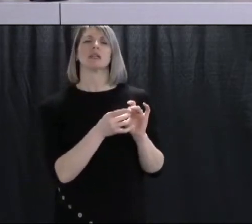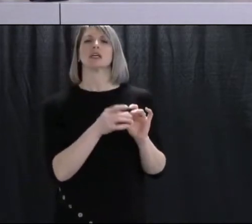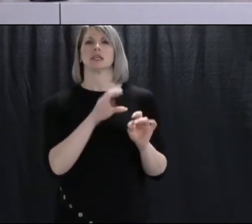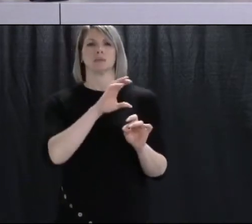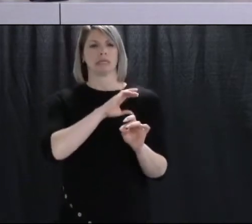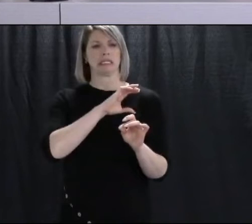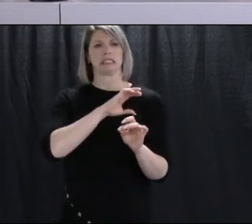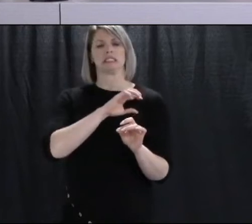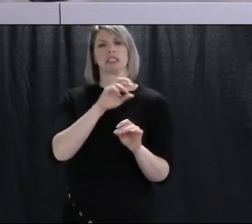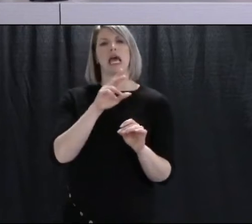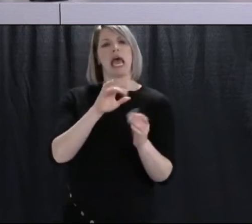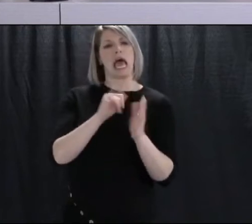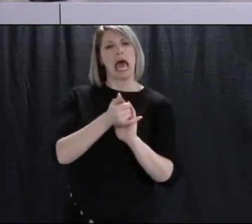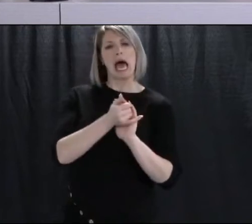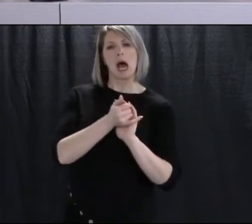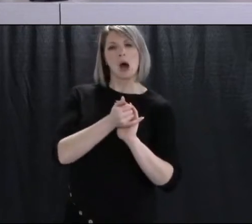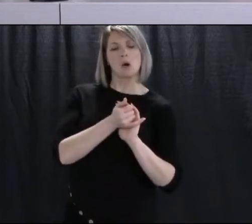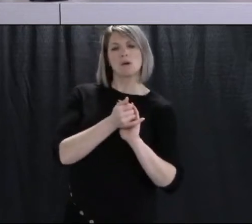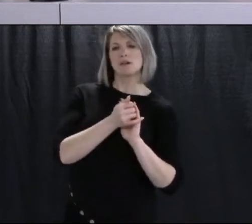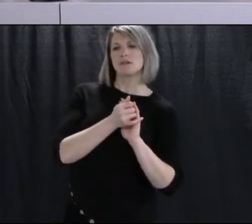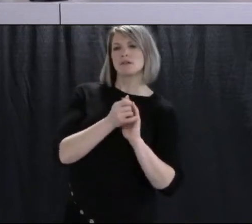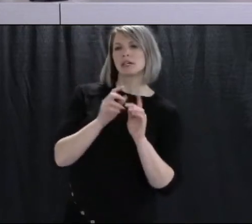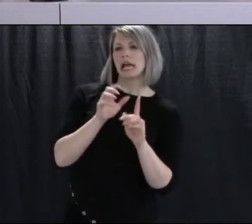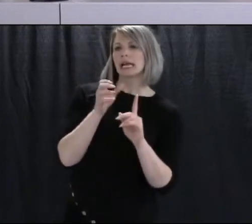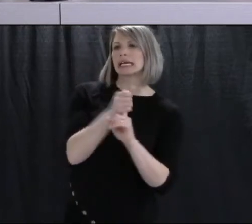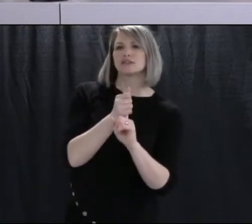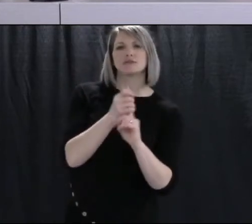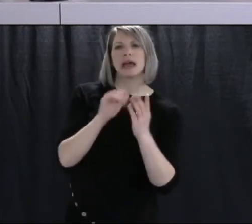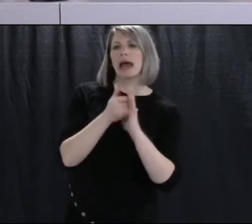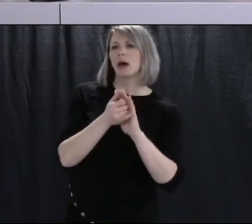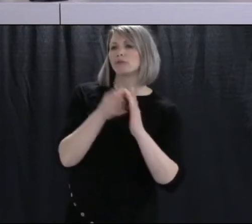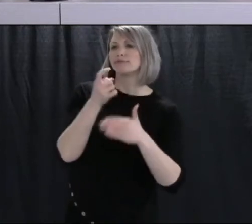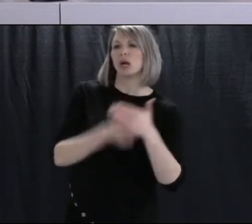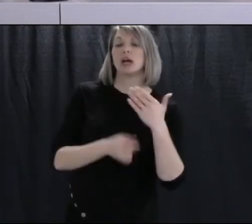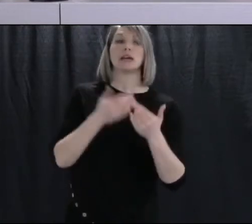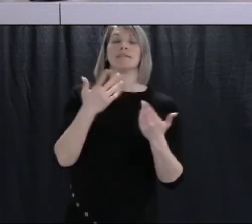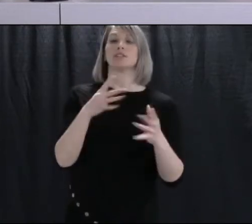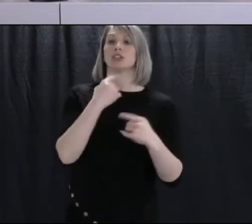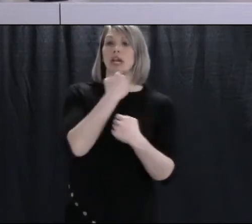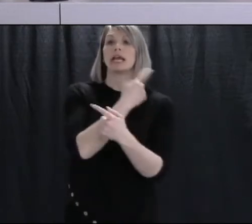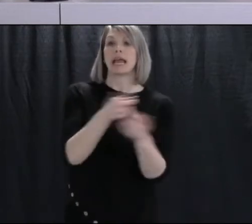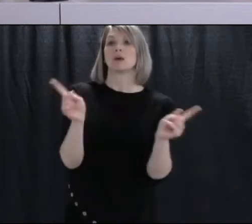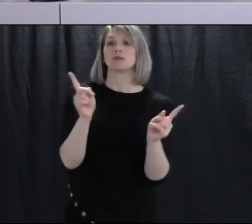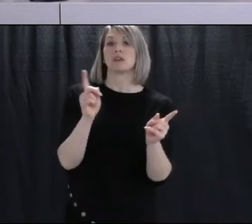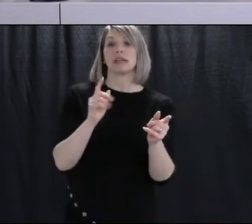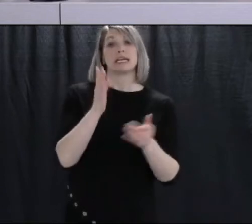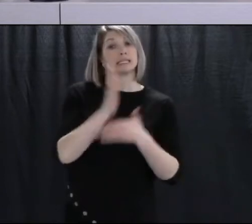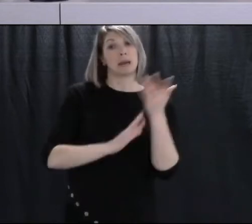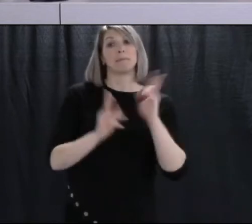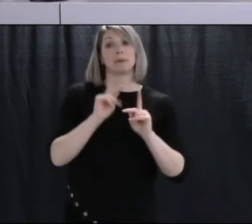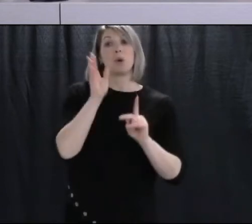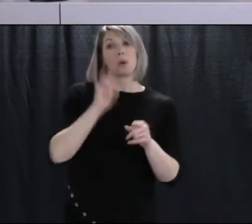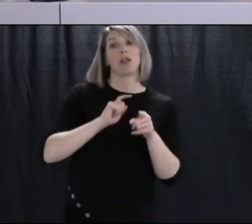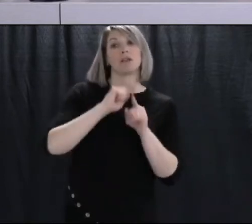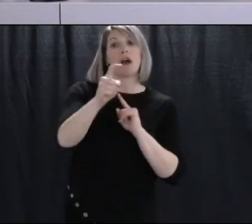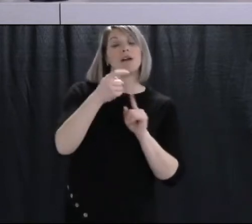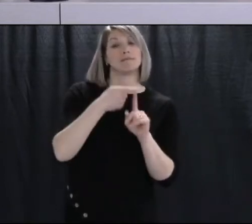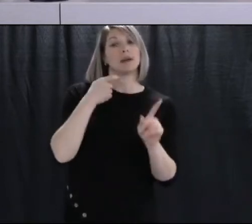health emergency orders. You mentioned today that some people will be getting calls from police about these, but I'm wondering if you could go through just